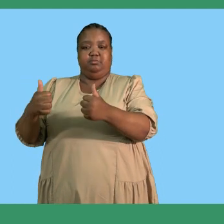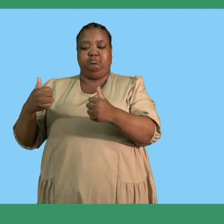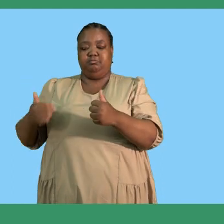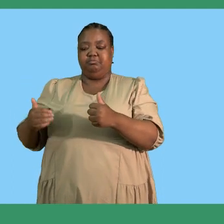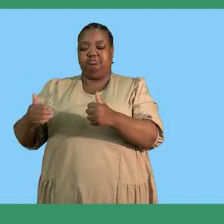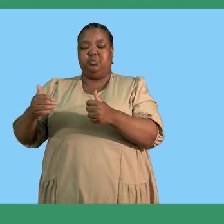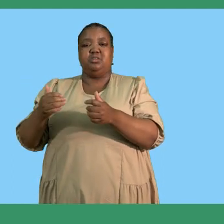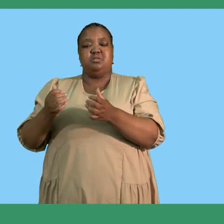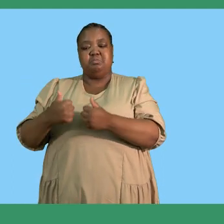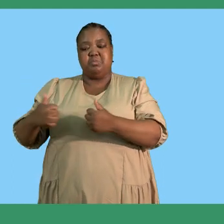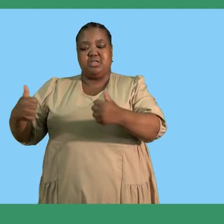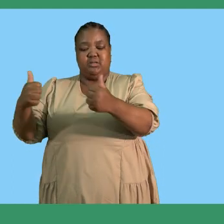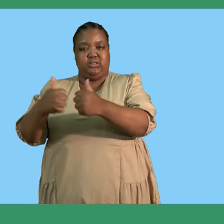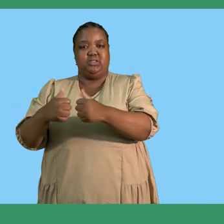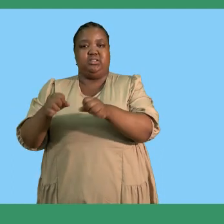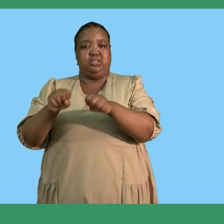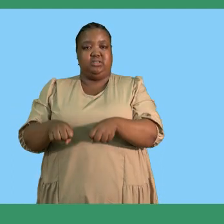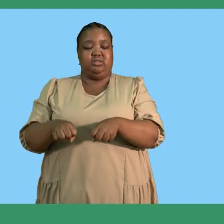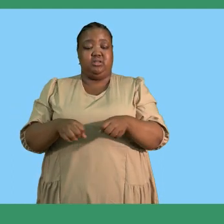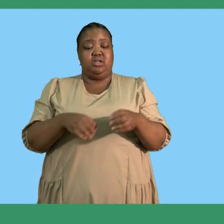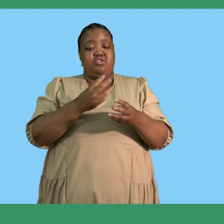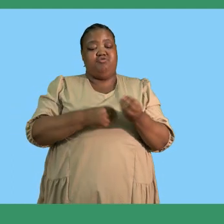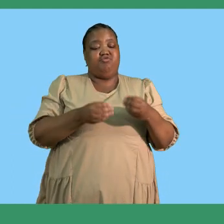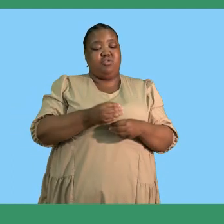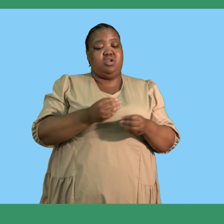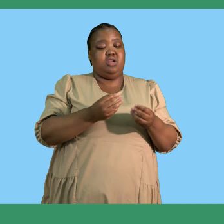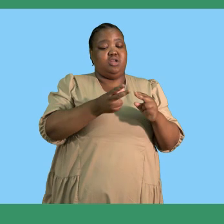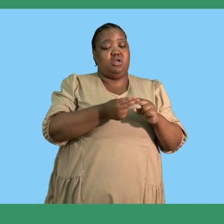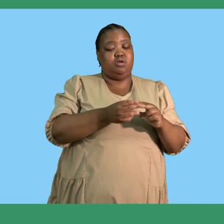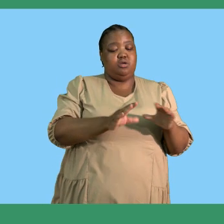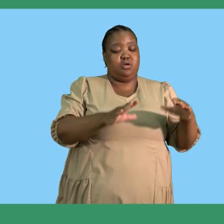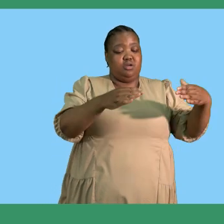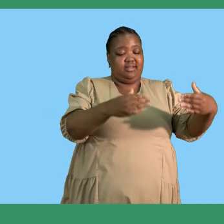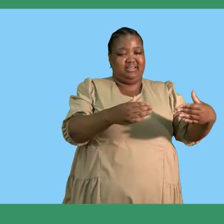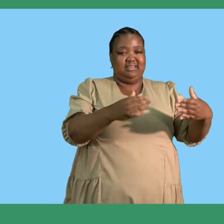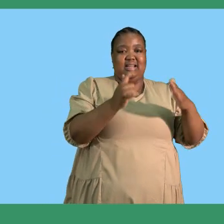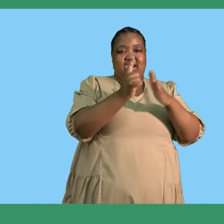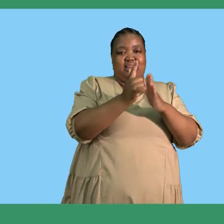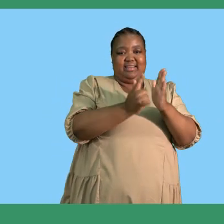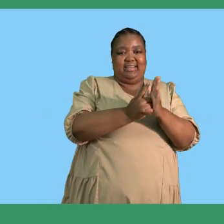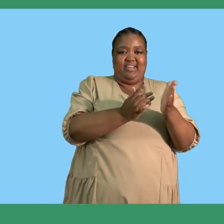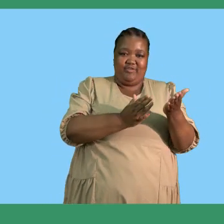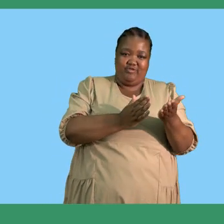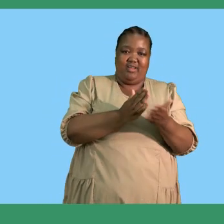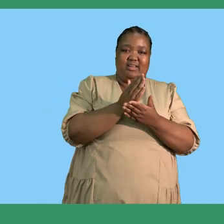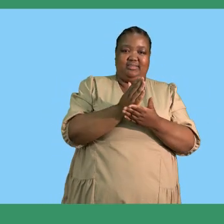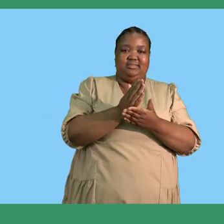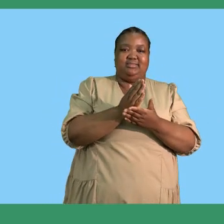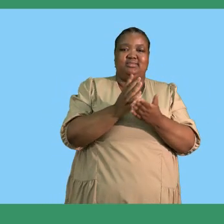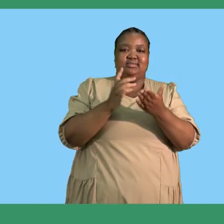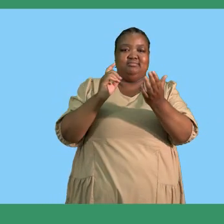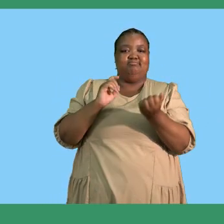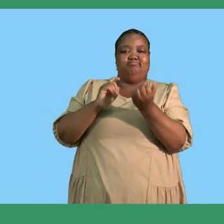who meet on a regular basis. Now, a trade union has the legal right to